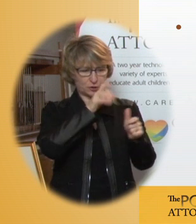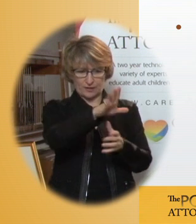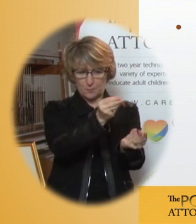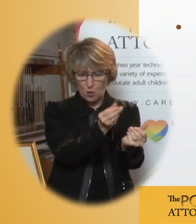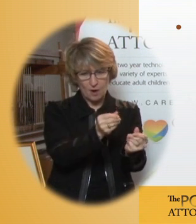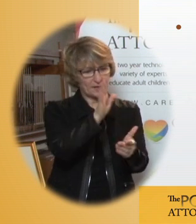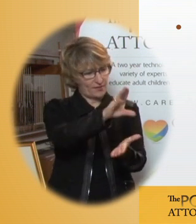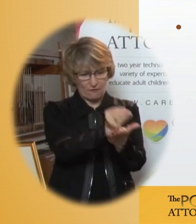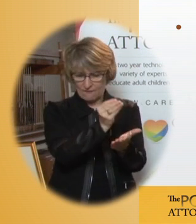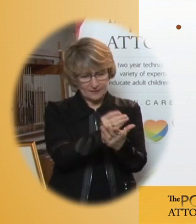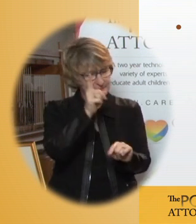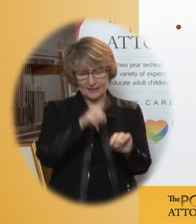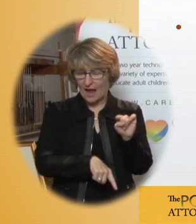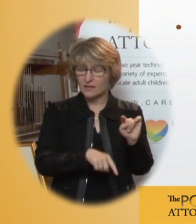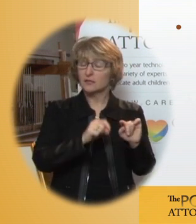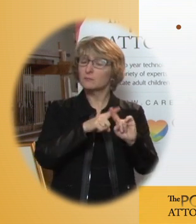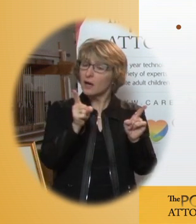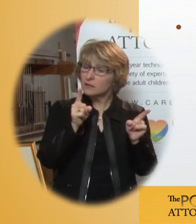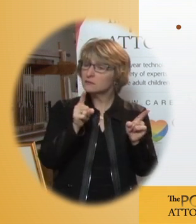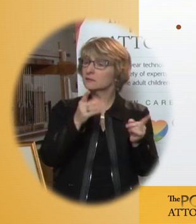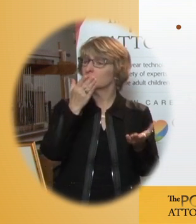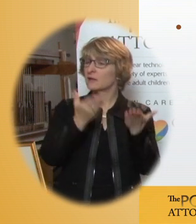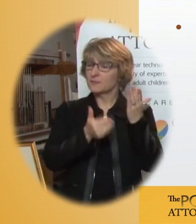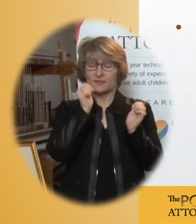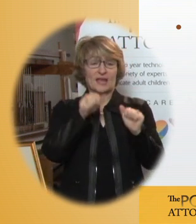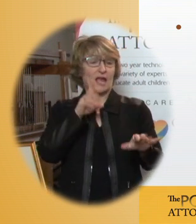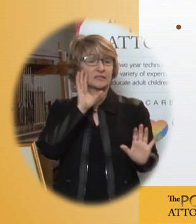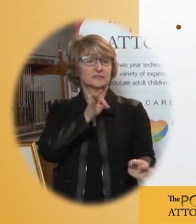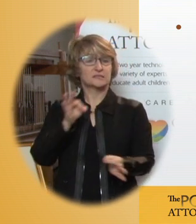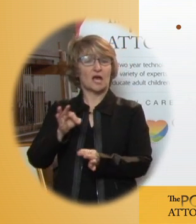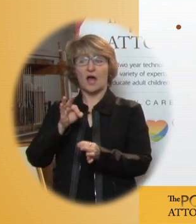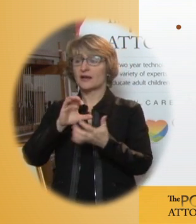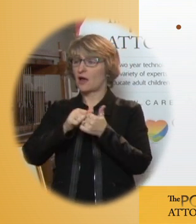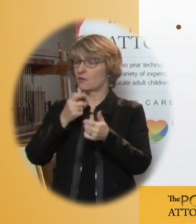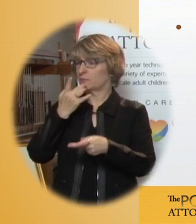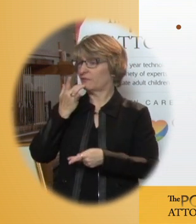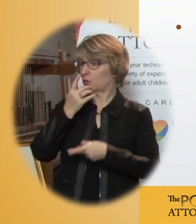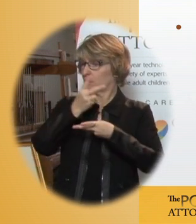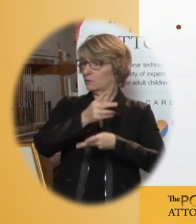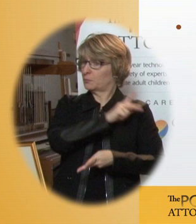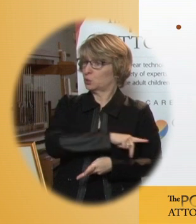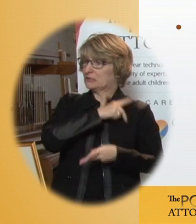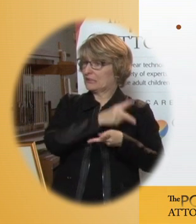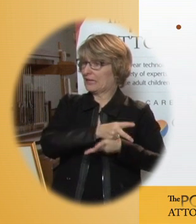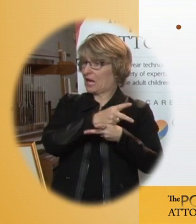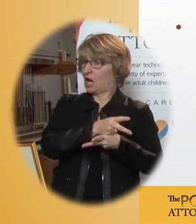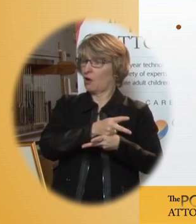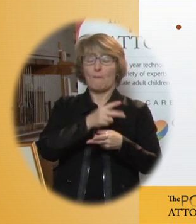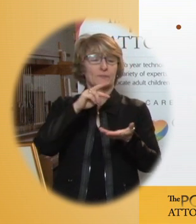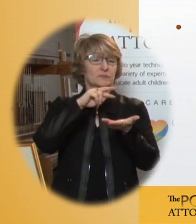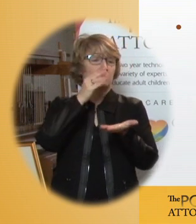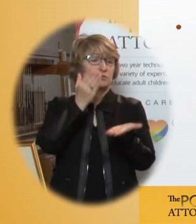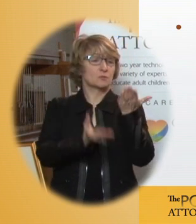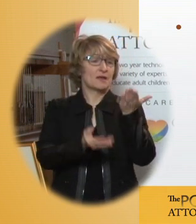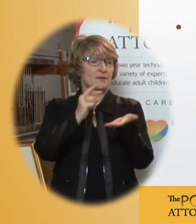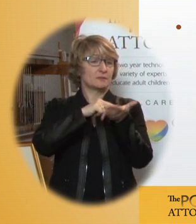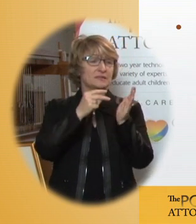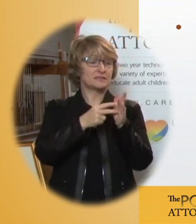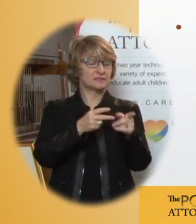not necessarily incapable of making decisions regarding their personal care. So maybe they're not making decisions